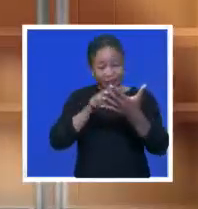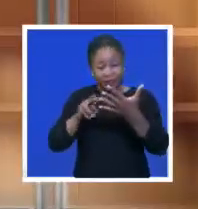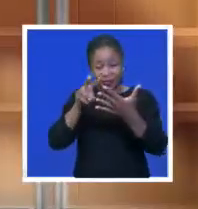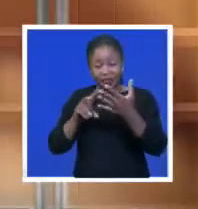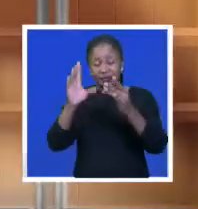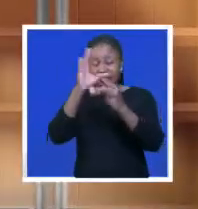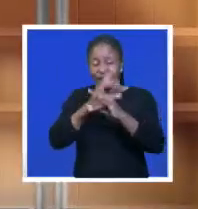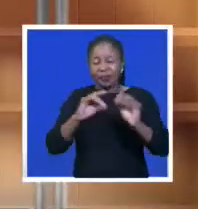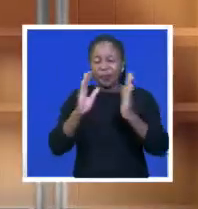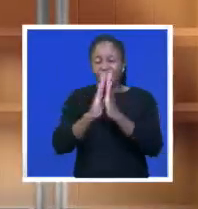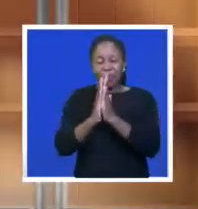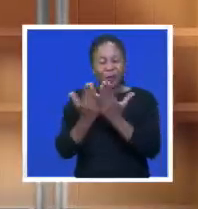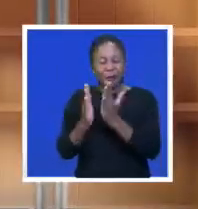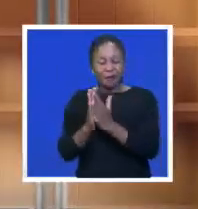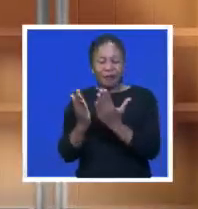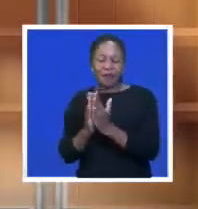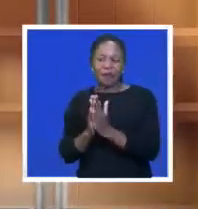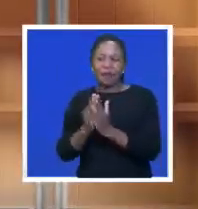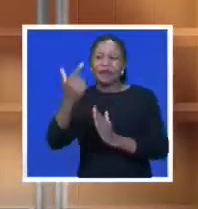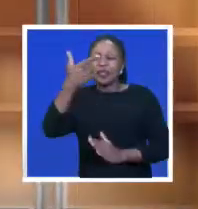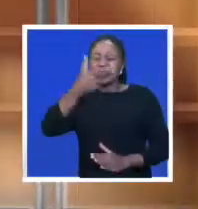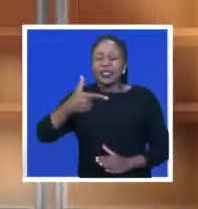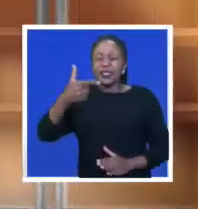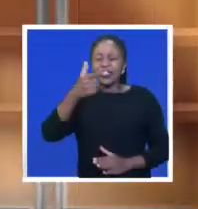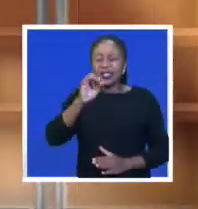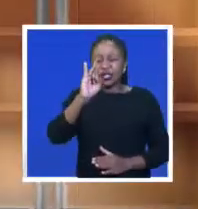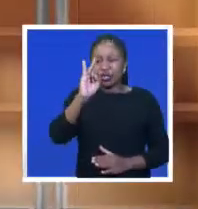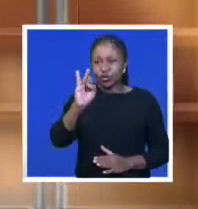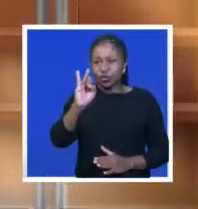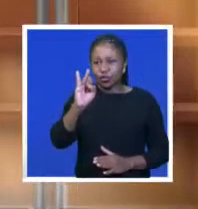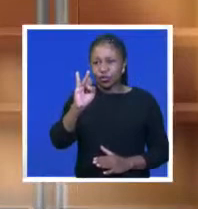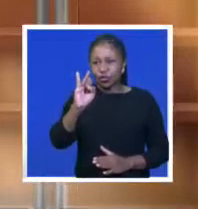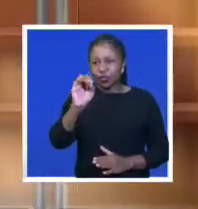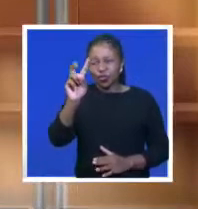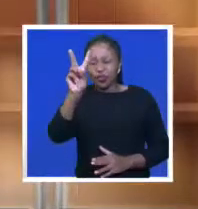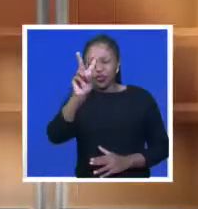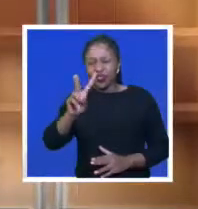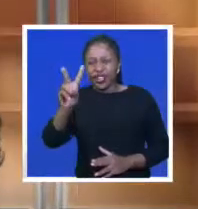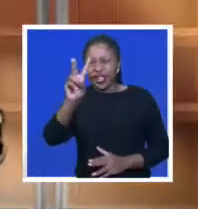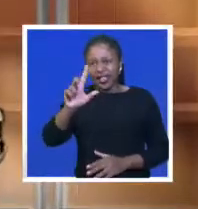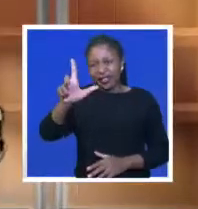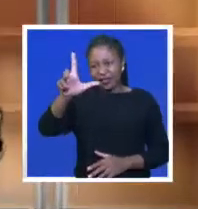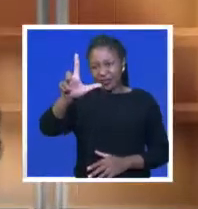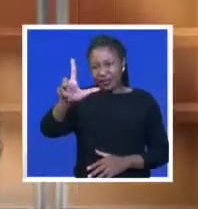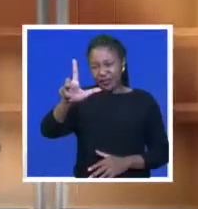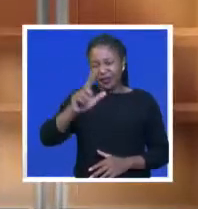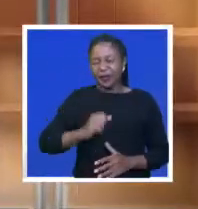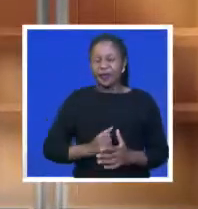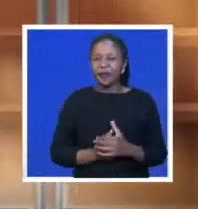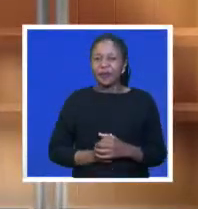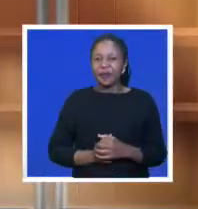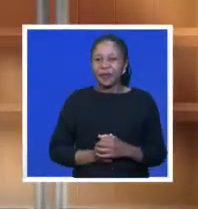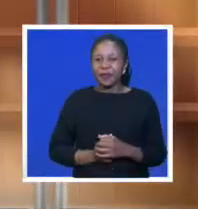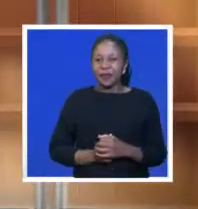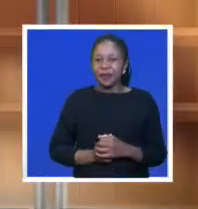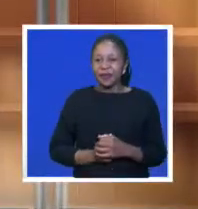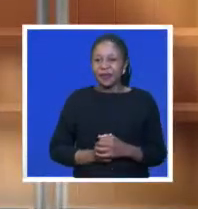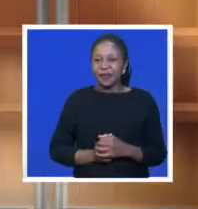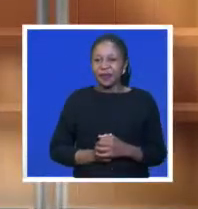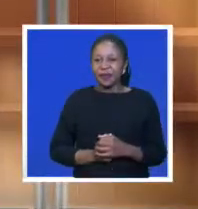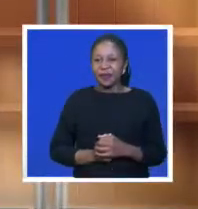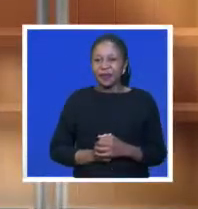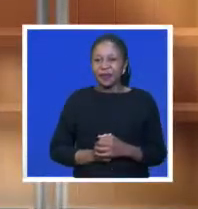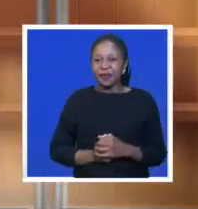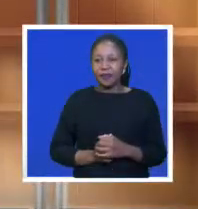chapter 2, verse 7, the Holy Bible tells us that, "Then the Lord